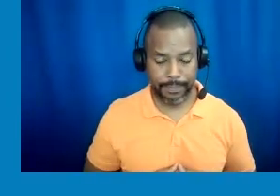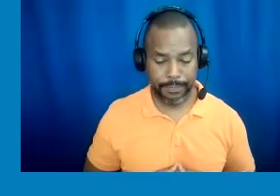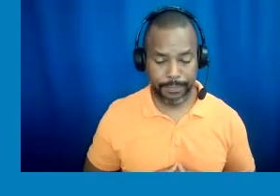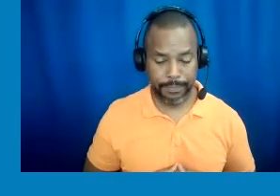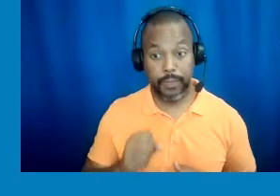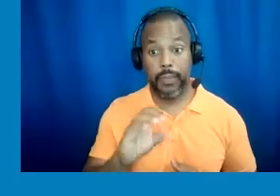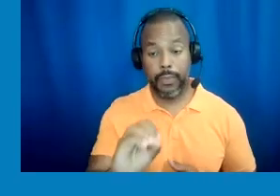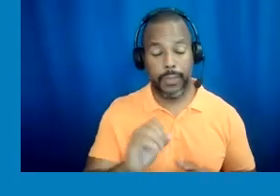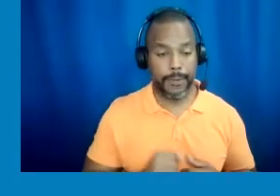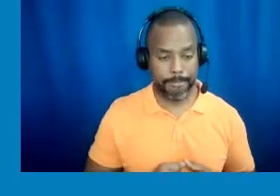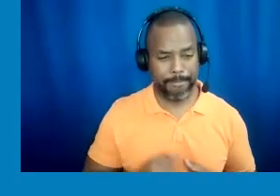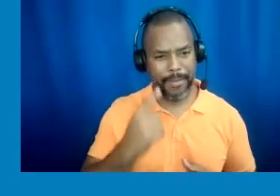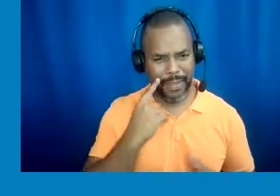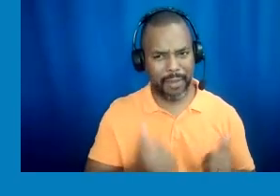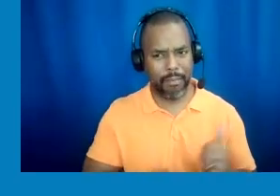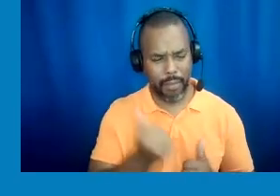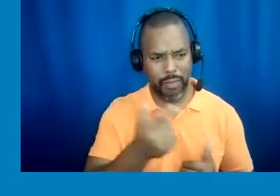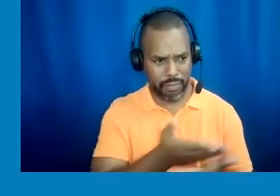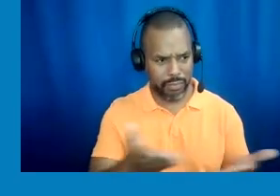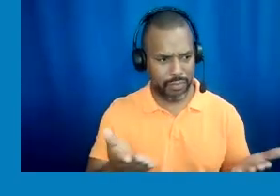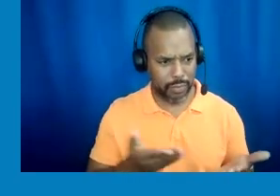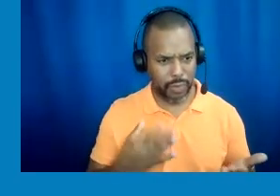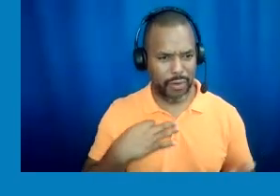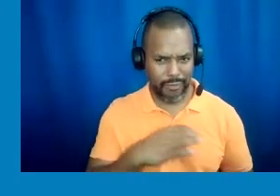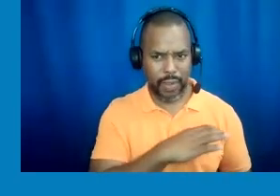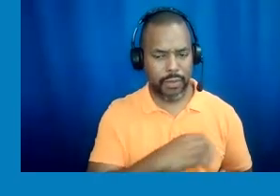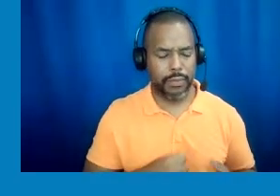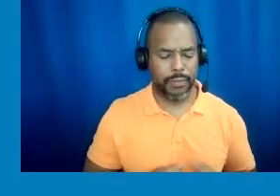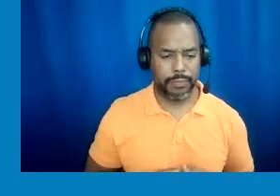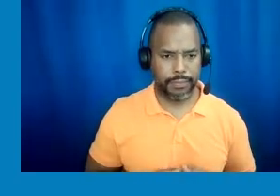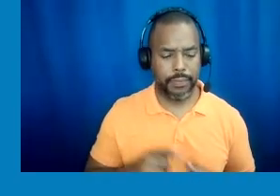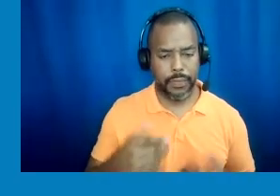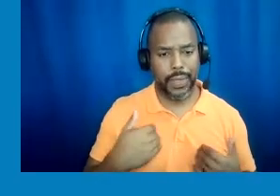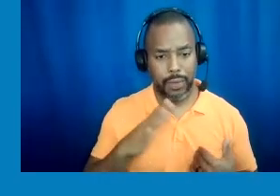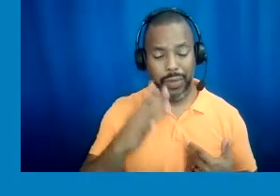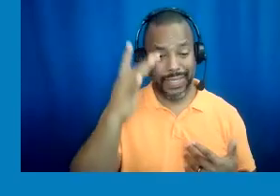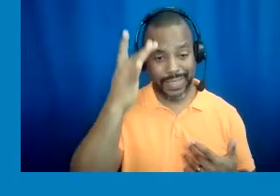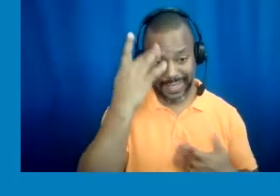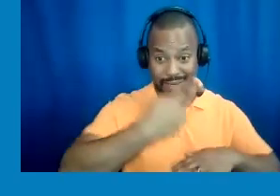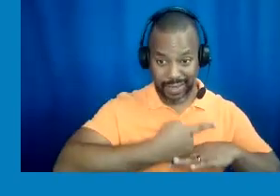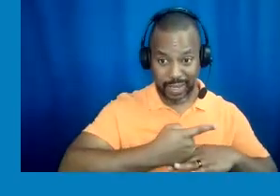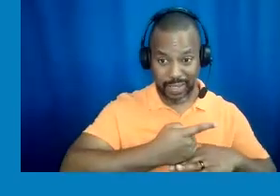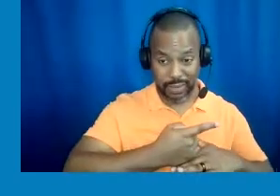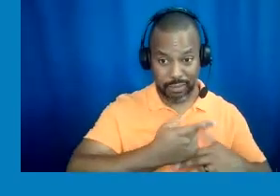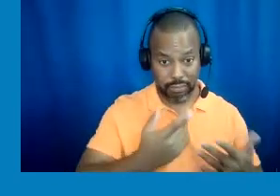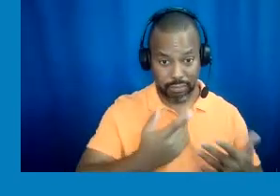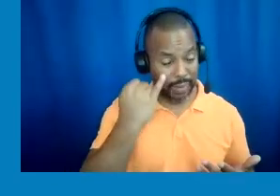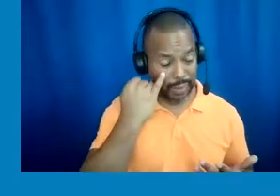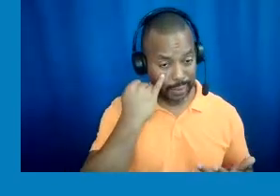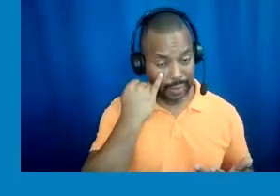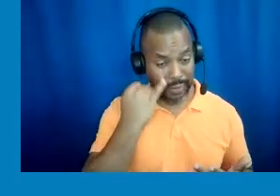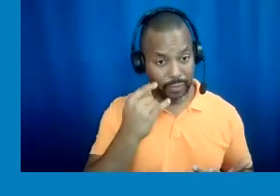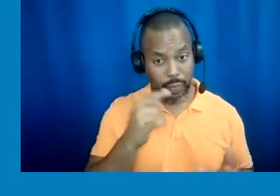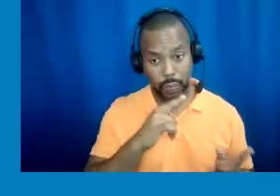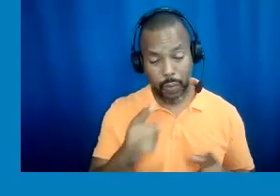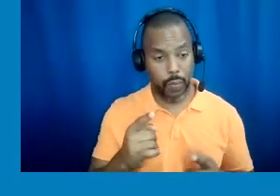So I think majority of individuals here are faculty members. So basically you have your sick days. Should you ever go off on an unpaid health